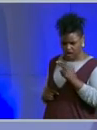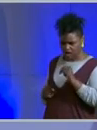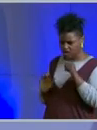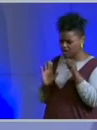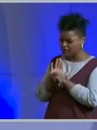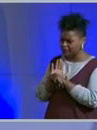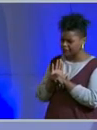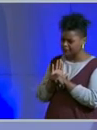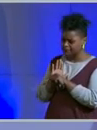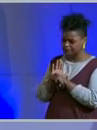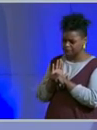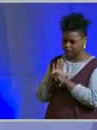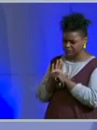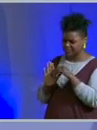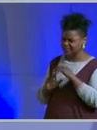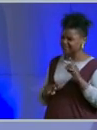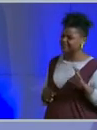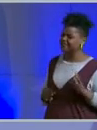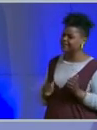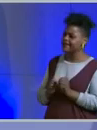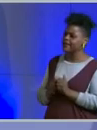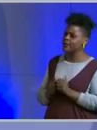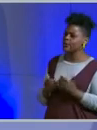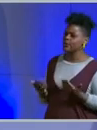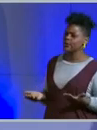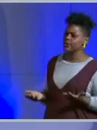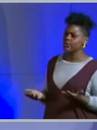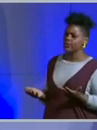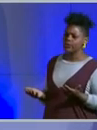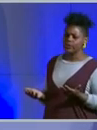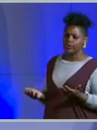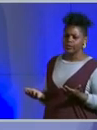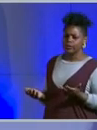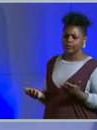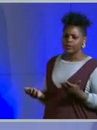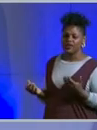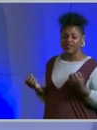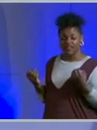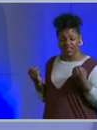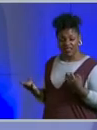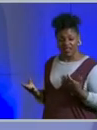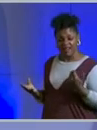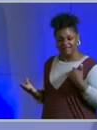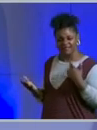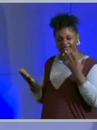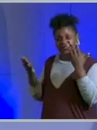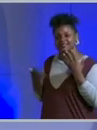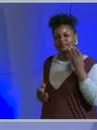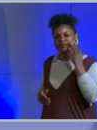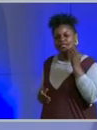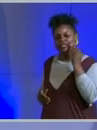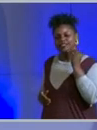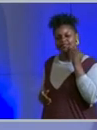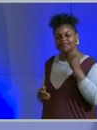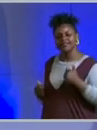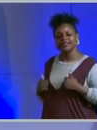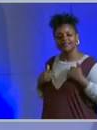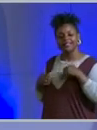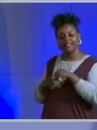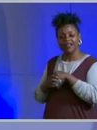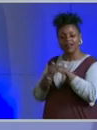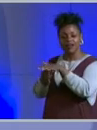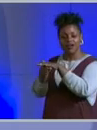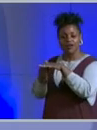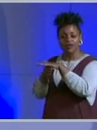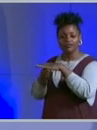Columbia? Many of you have had the unfortunate experience of living in a neighborhood, of having a loved